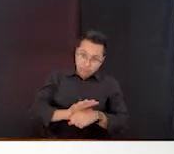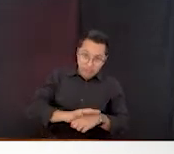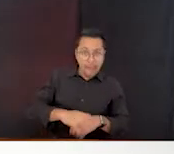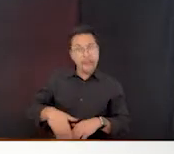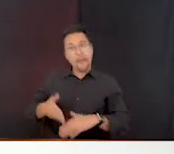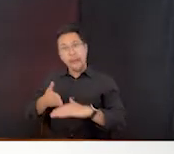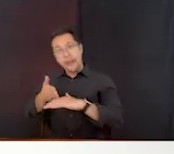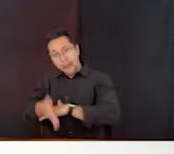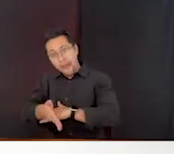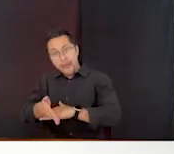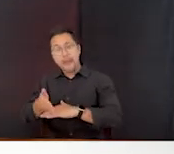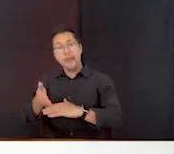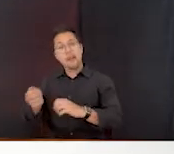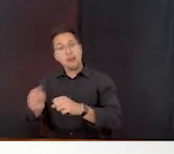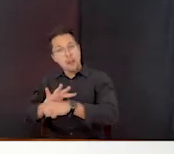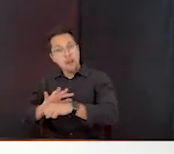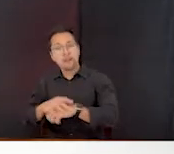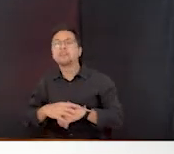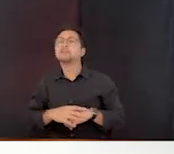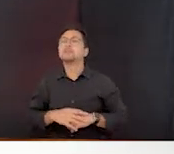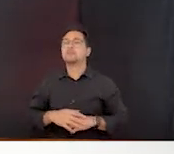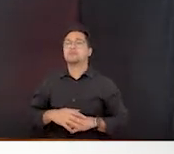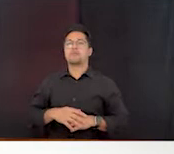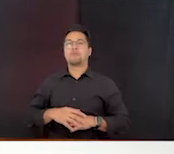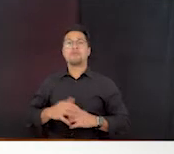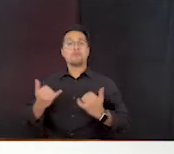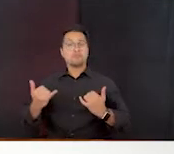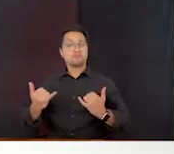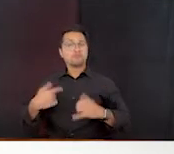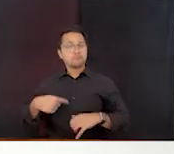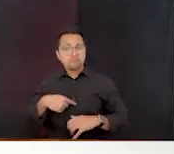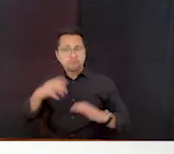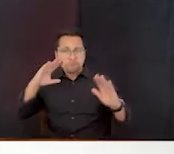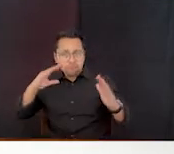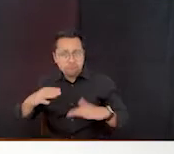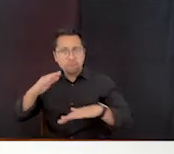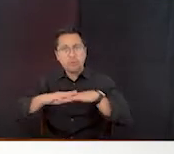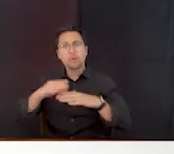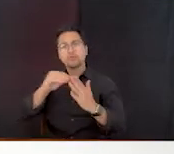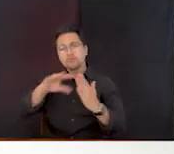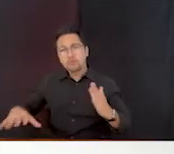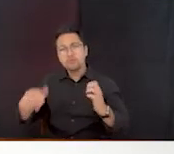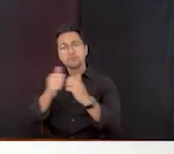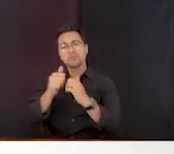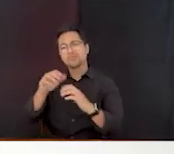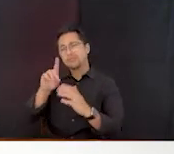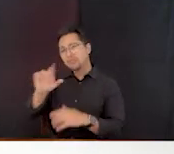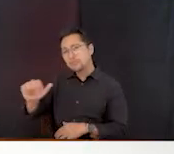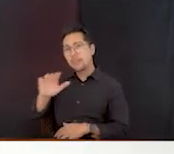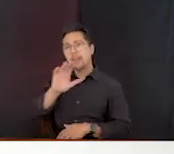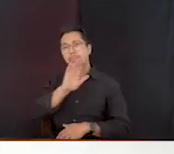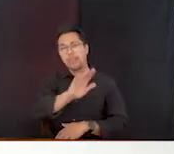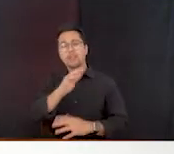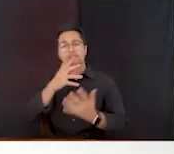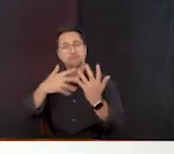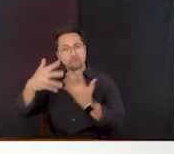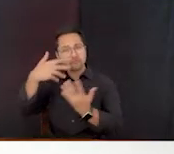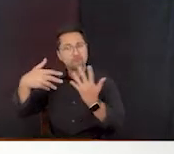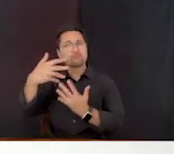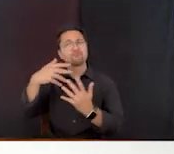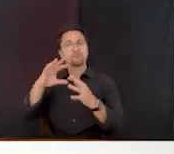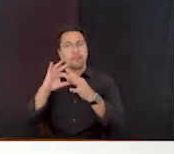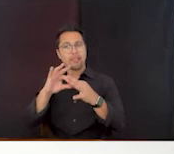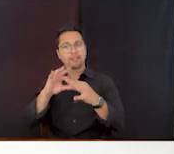anonymously record how they felt about their relationships in that moment and also reflect on how it compared to